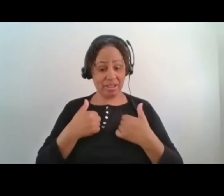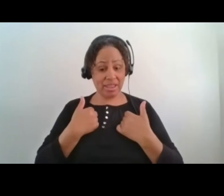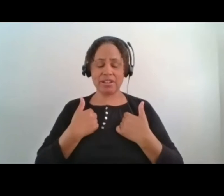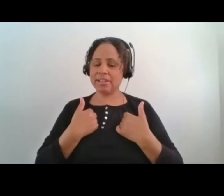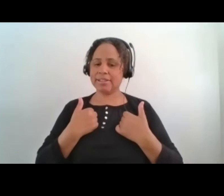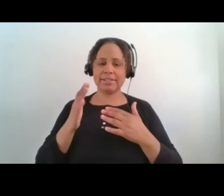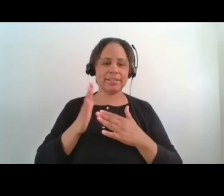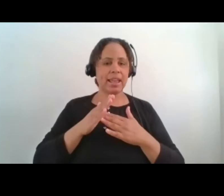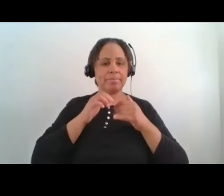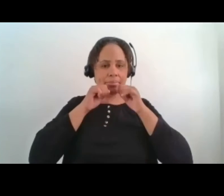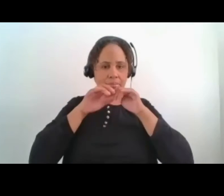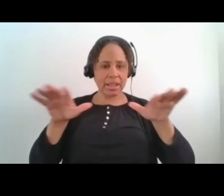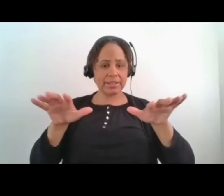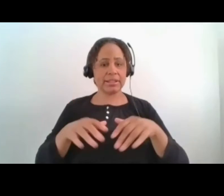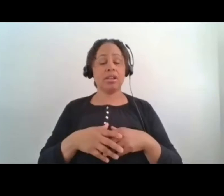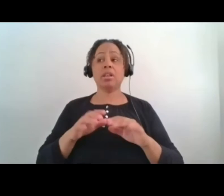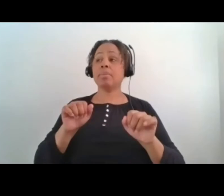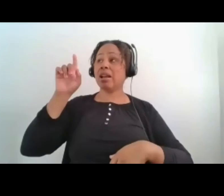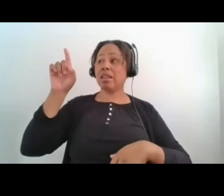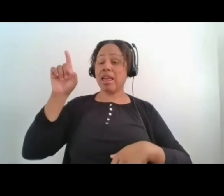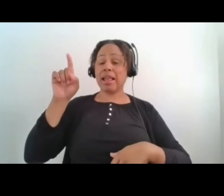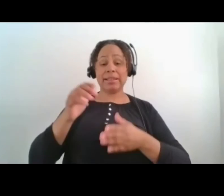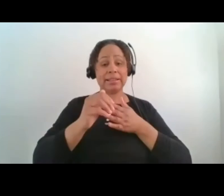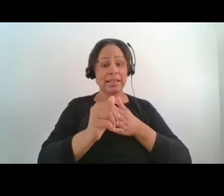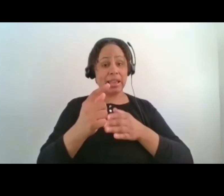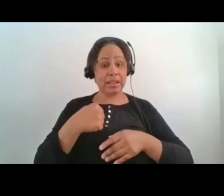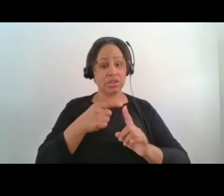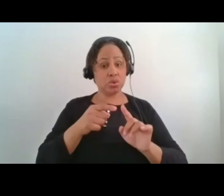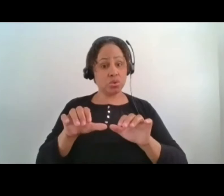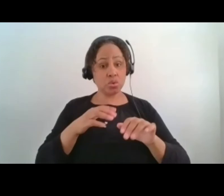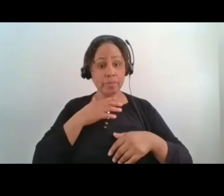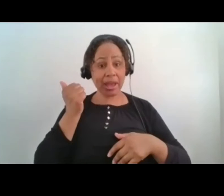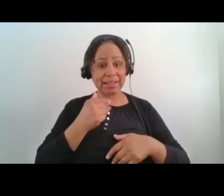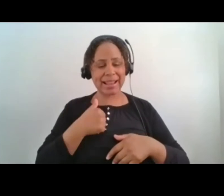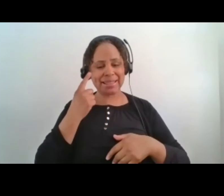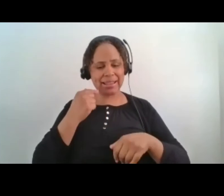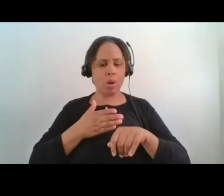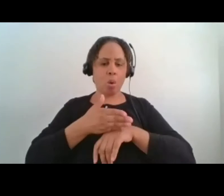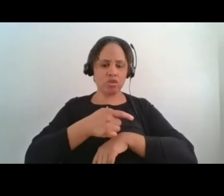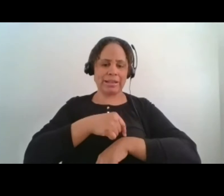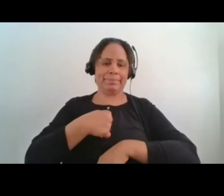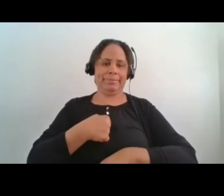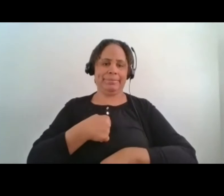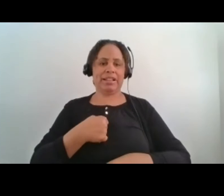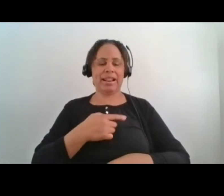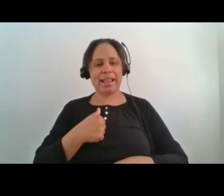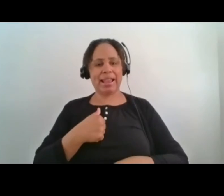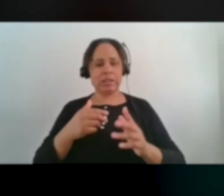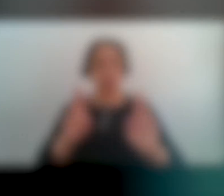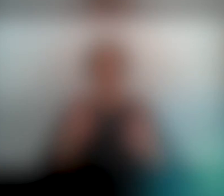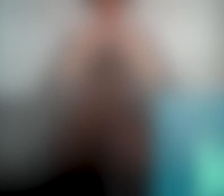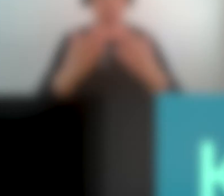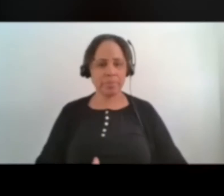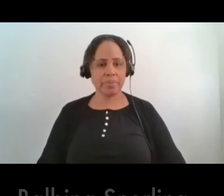guide us to its best. I believe I went over my time, and I want to make sure that everyone has the opportunity to speak. Jazakumullahu khairan. Assalamu alaikum wa